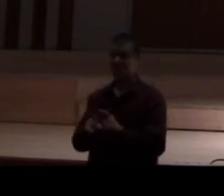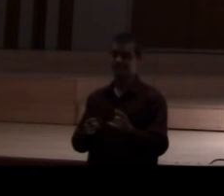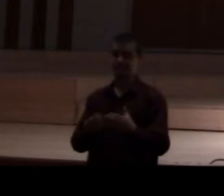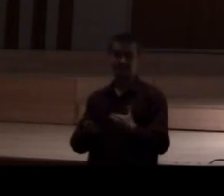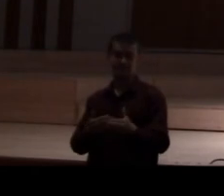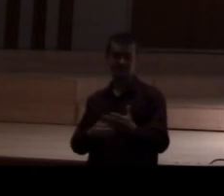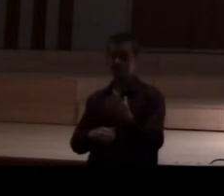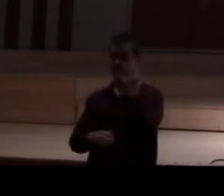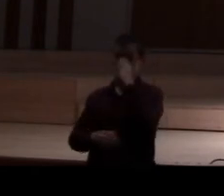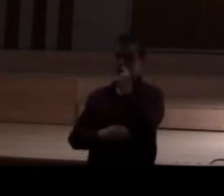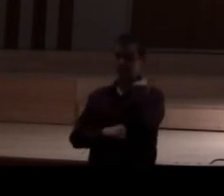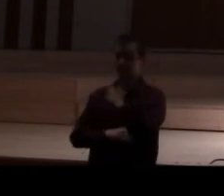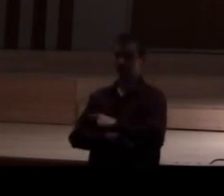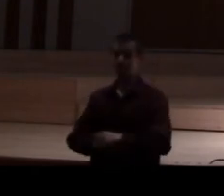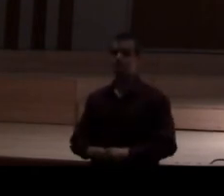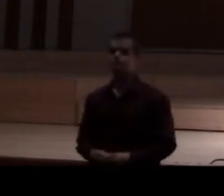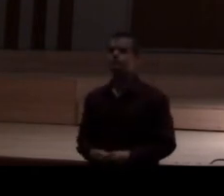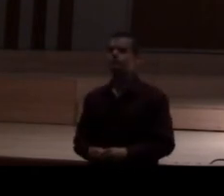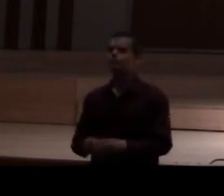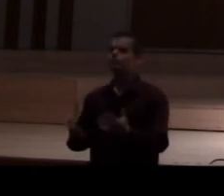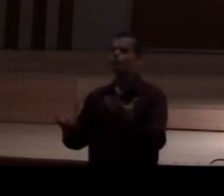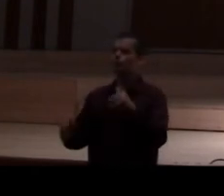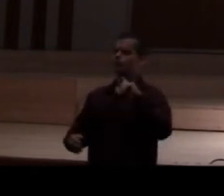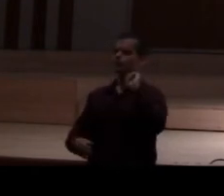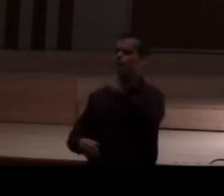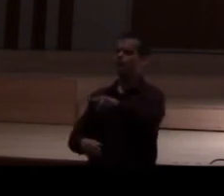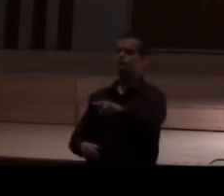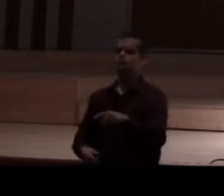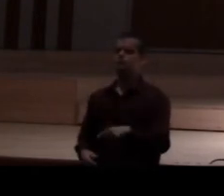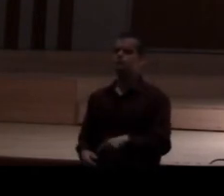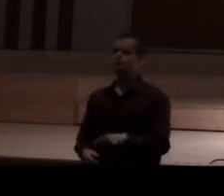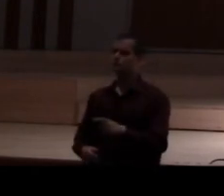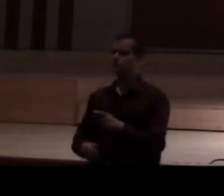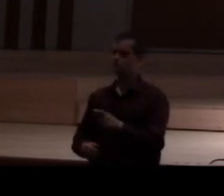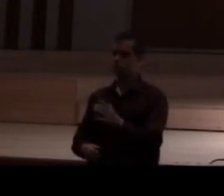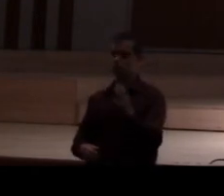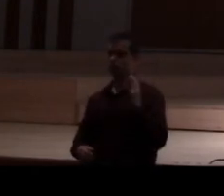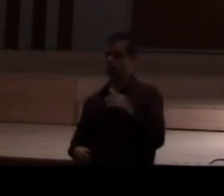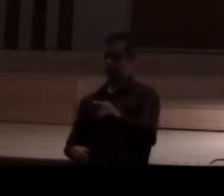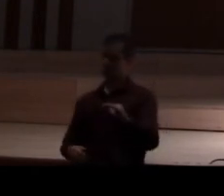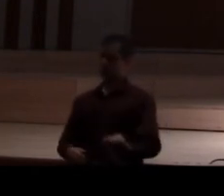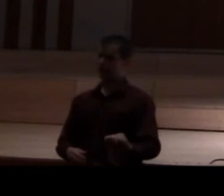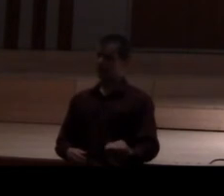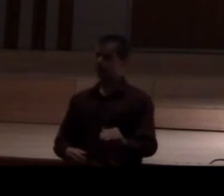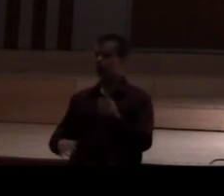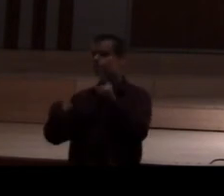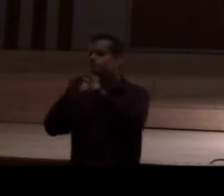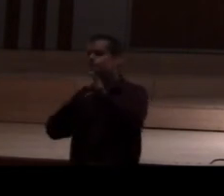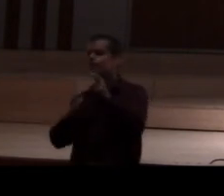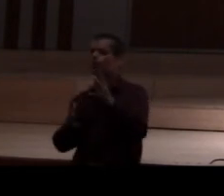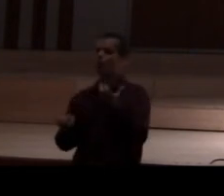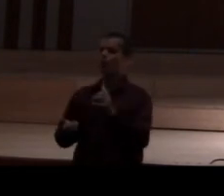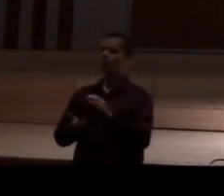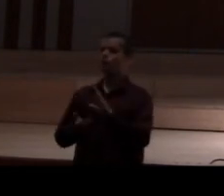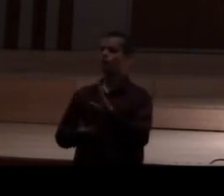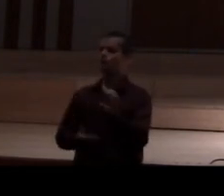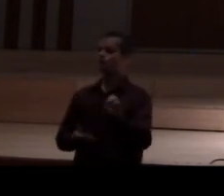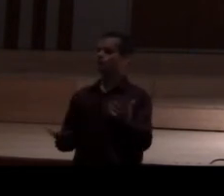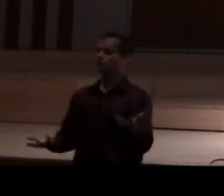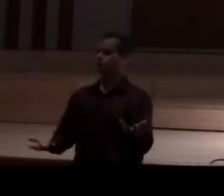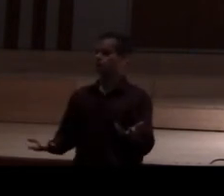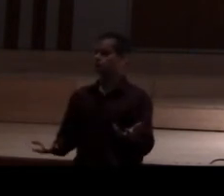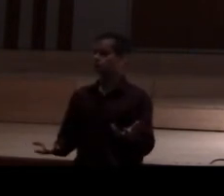worth it. Now, I want to ask a question. What did you want to be when you were little, when you grew up? So that was maybe slightly